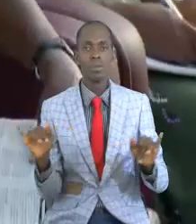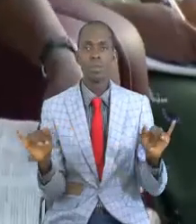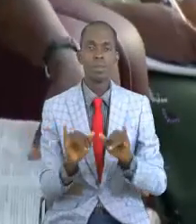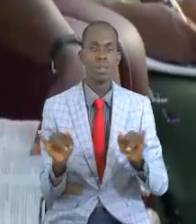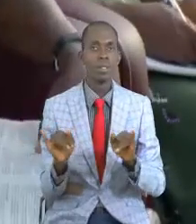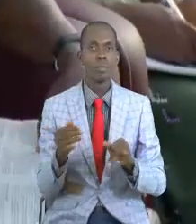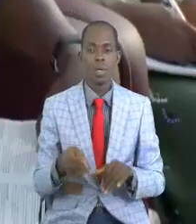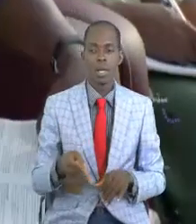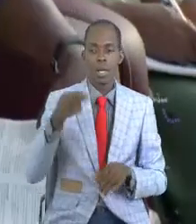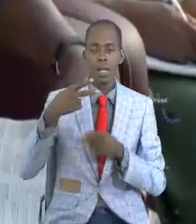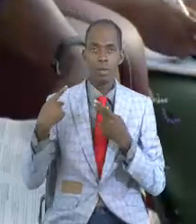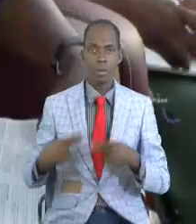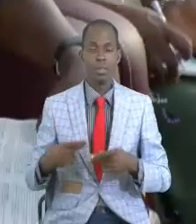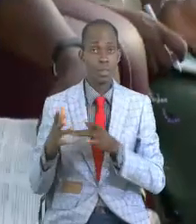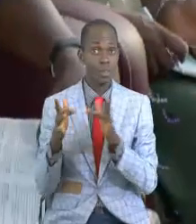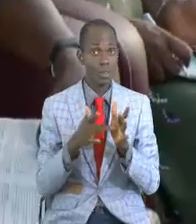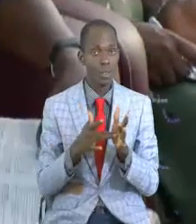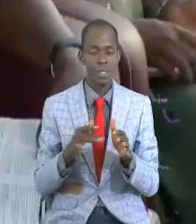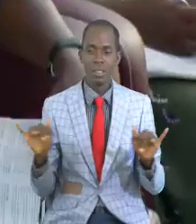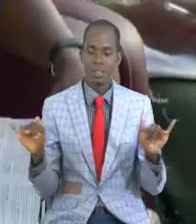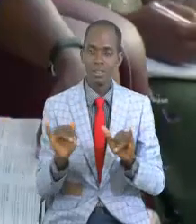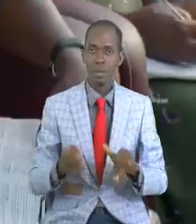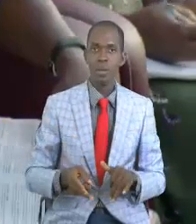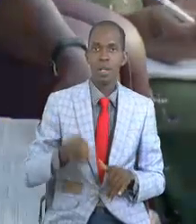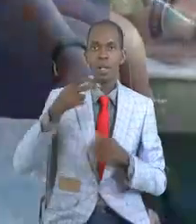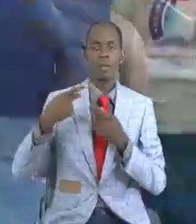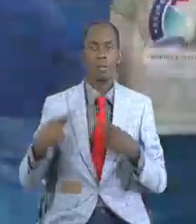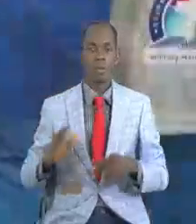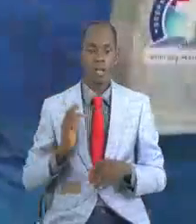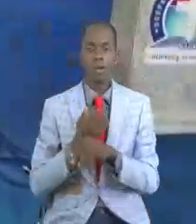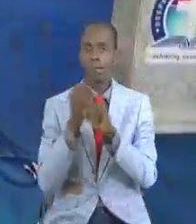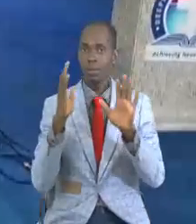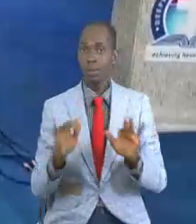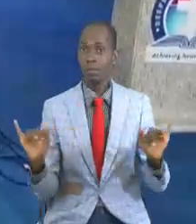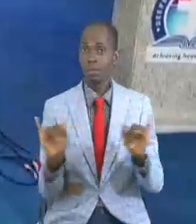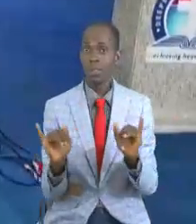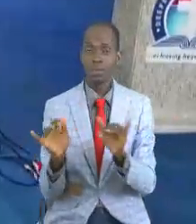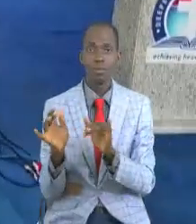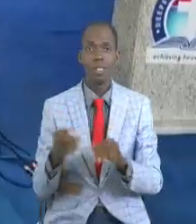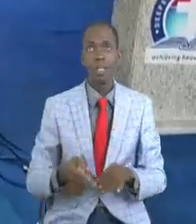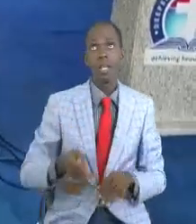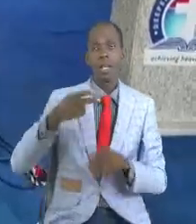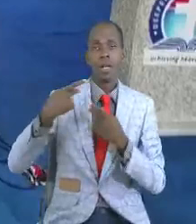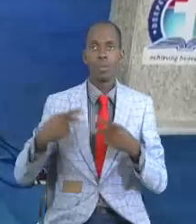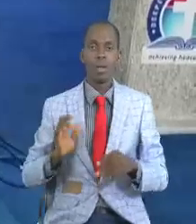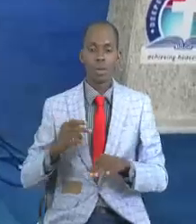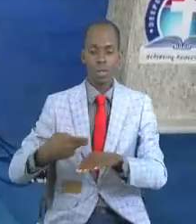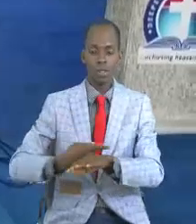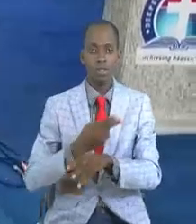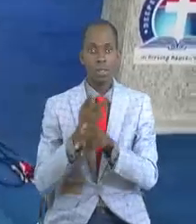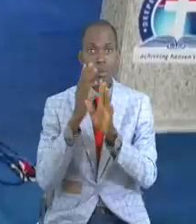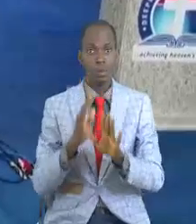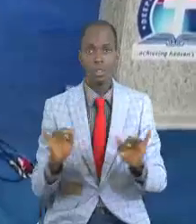jesus for such and i praise our savior for such and high priests are shaped for such an high